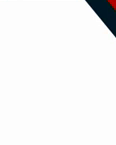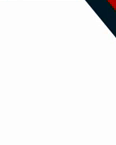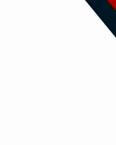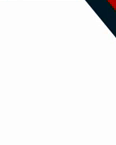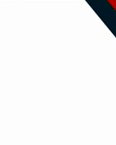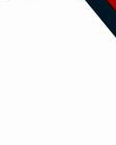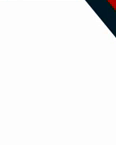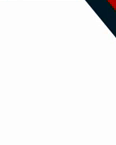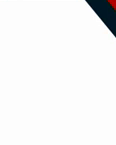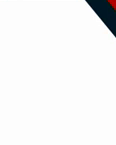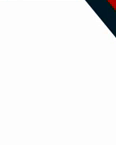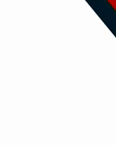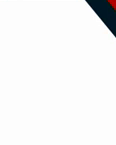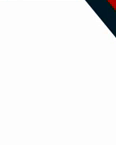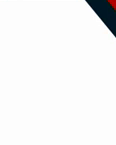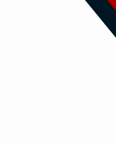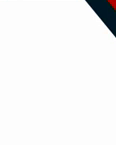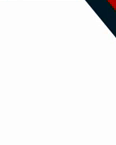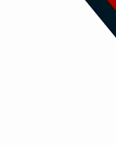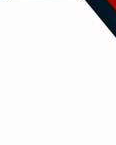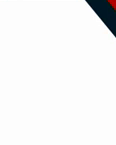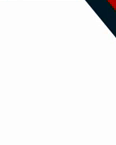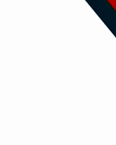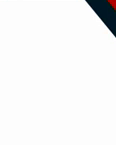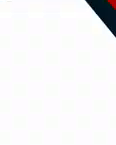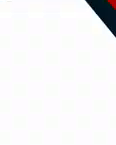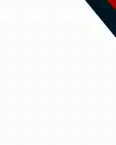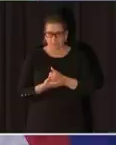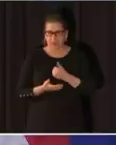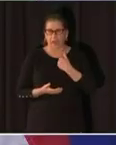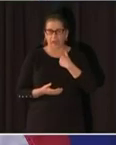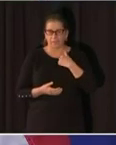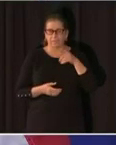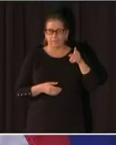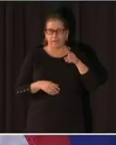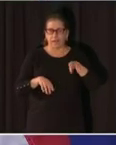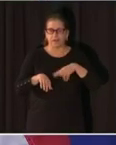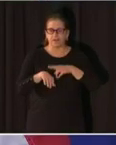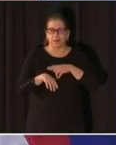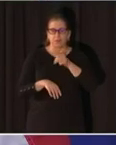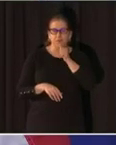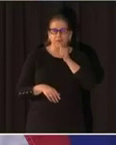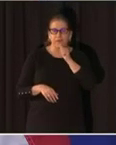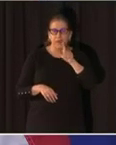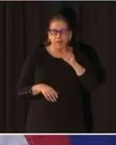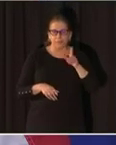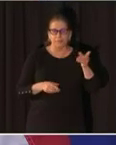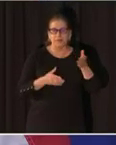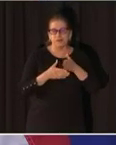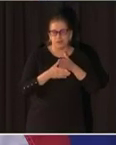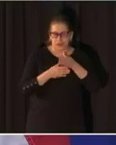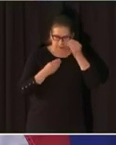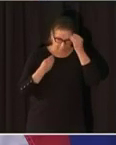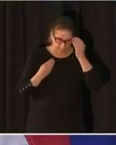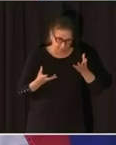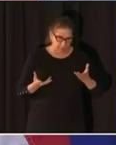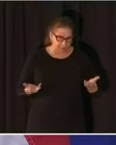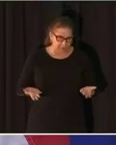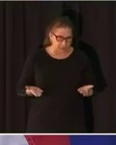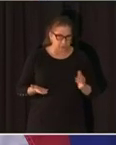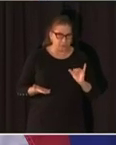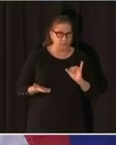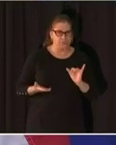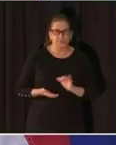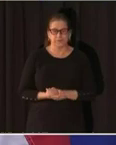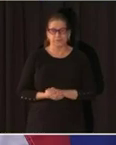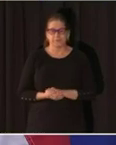national private labs during this phase of our recovery in response to the pandemic and